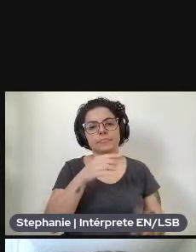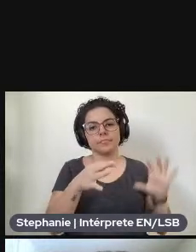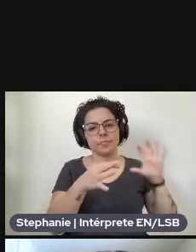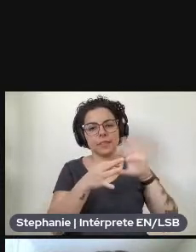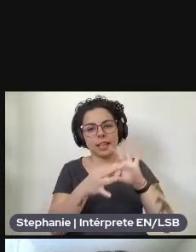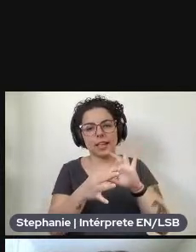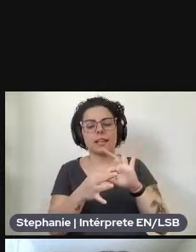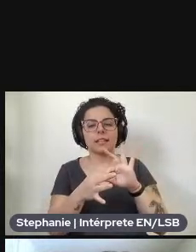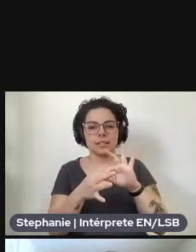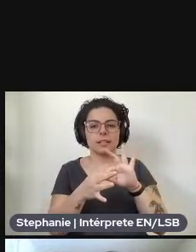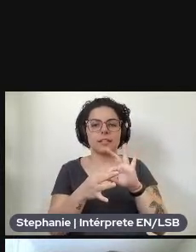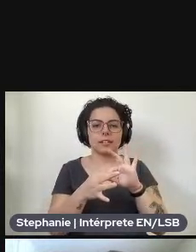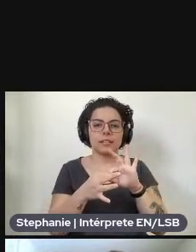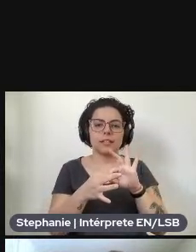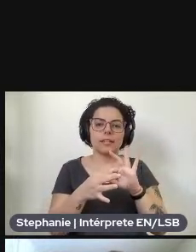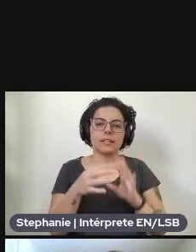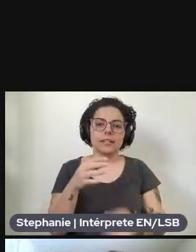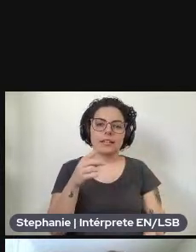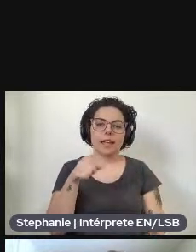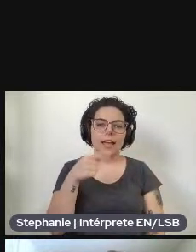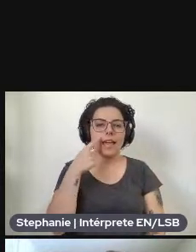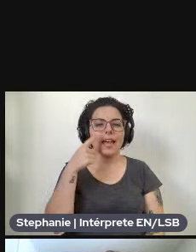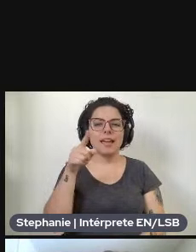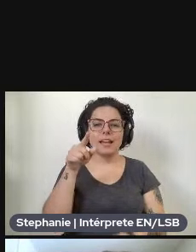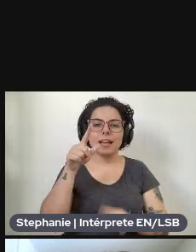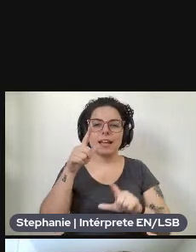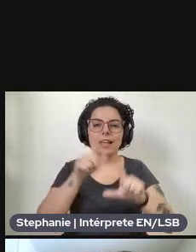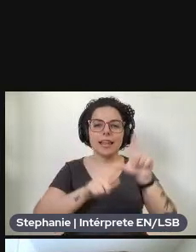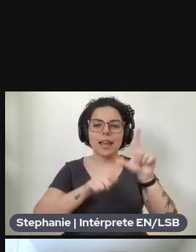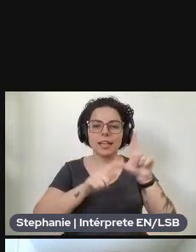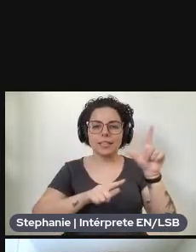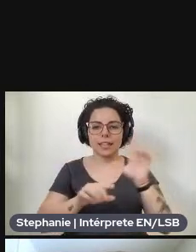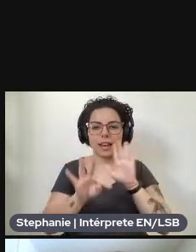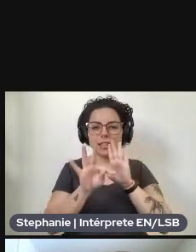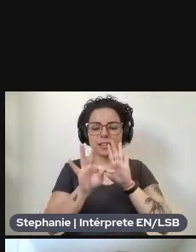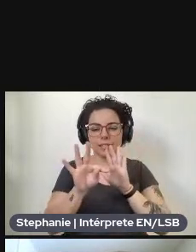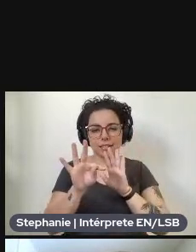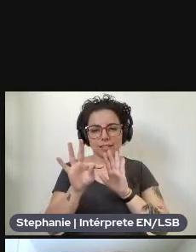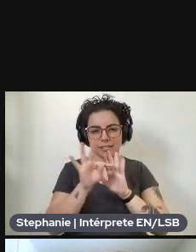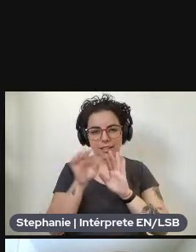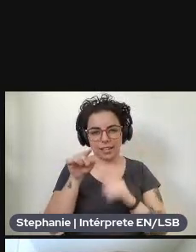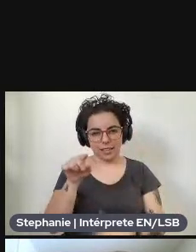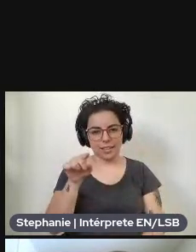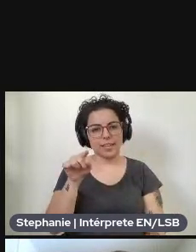ascription, which is in Searle's term predication,